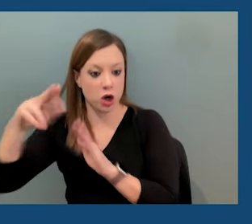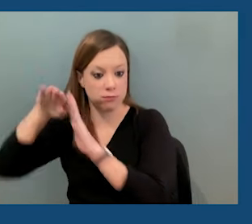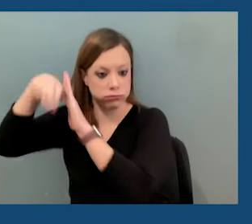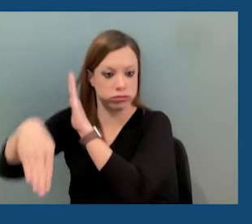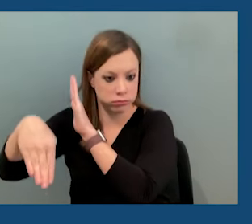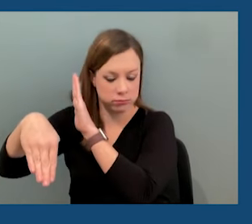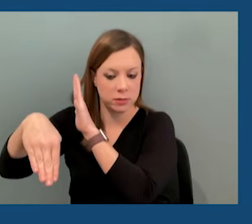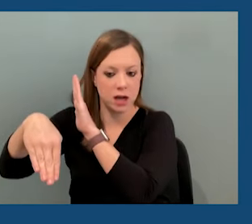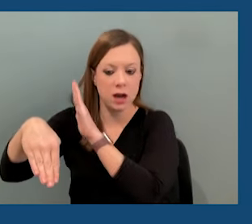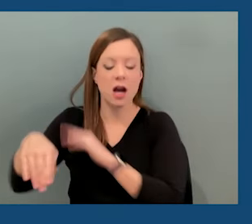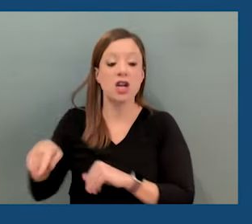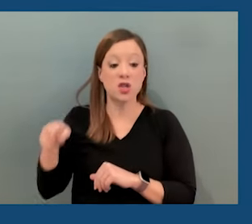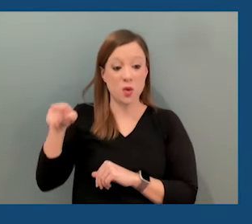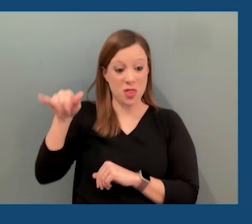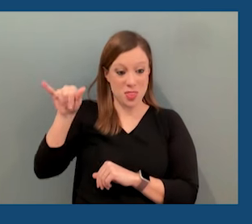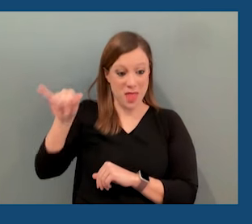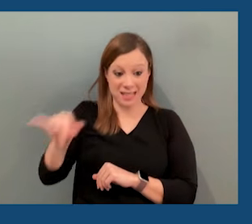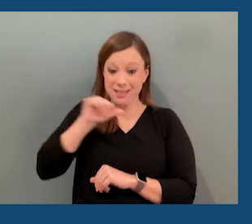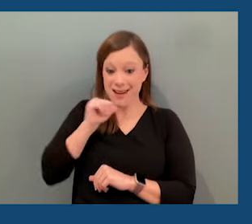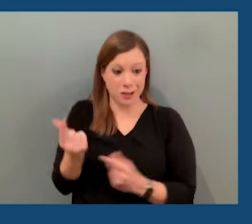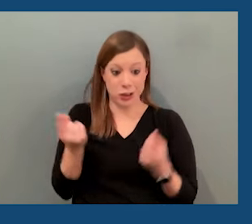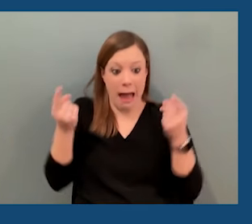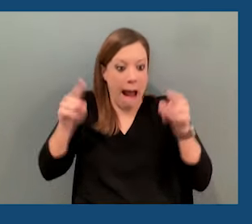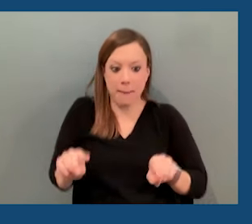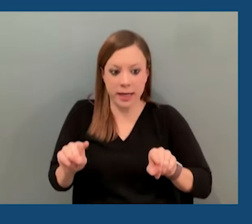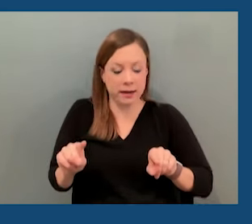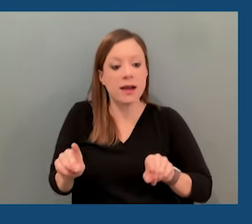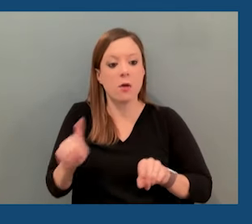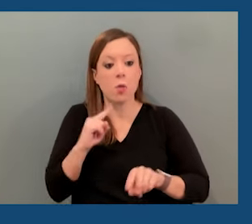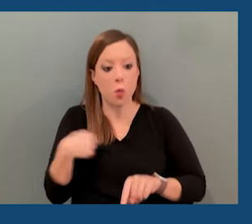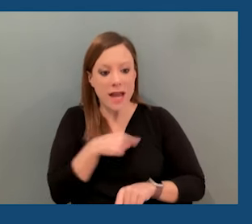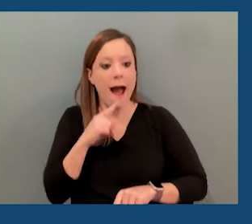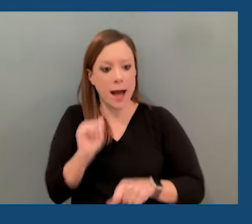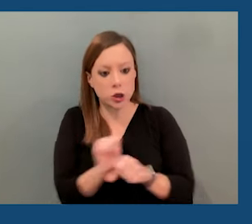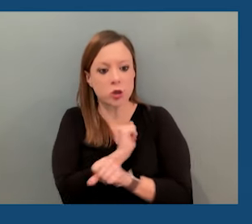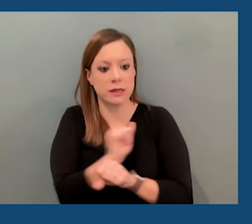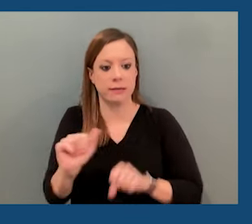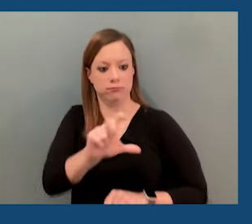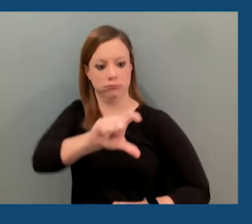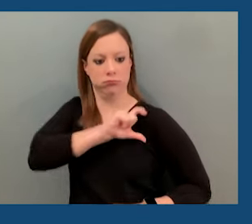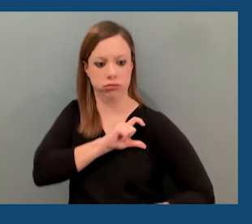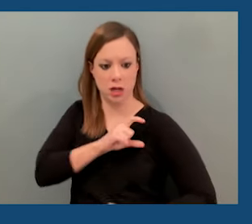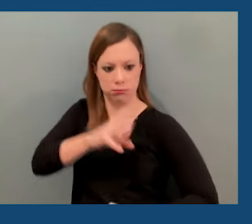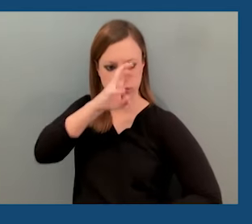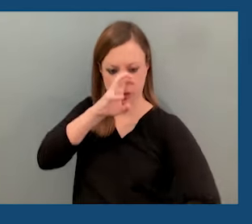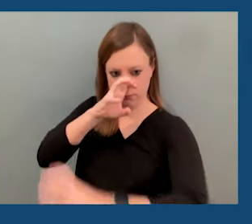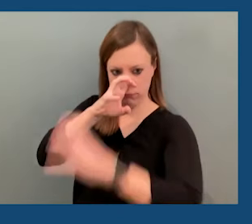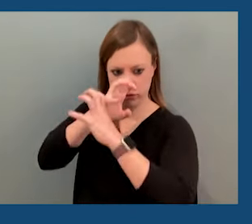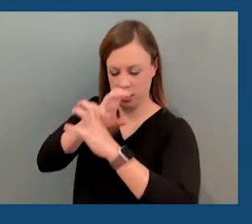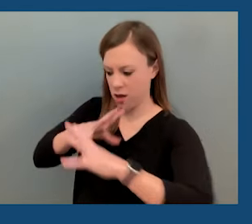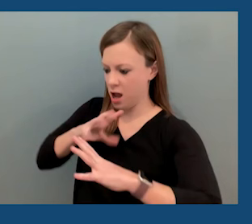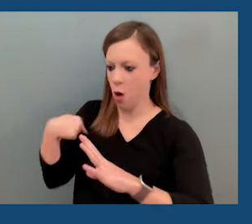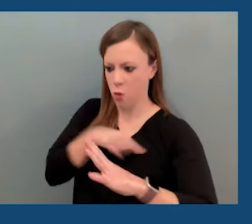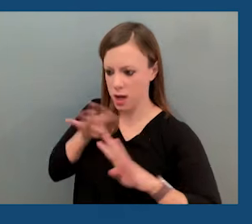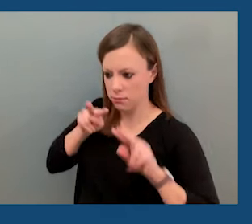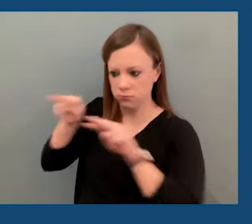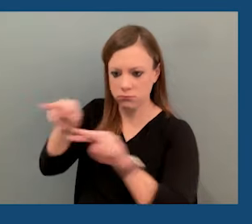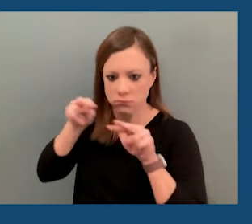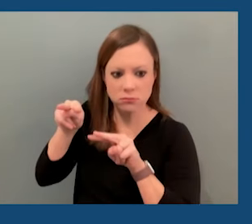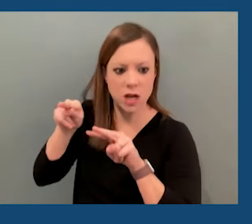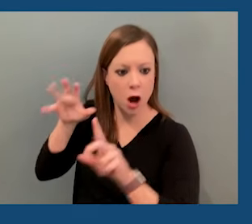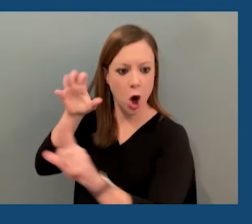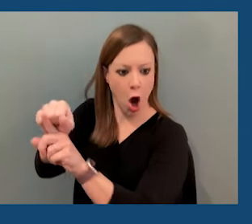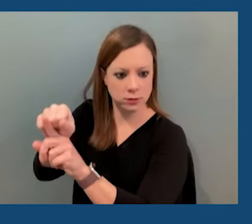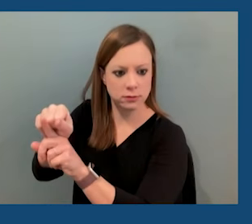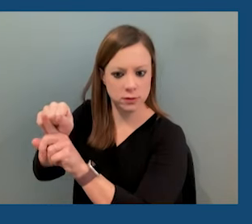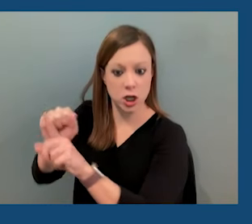resources and the man and woman power behind it. So we're off to a good start this year. We're down, shootings are down another 25% since